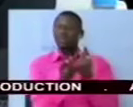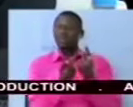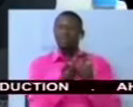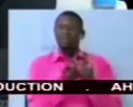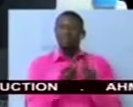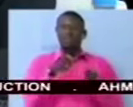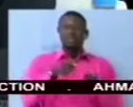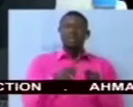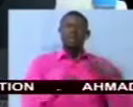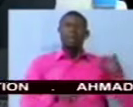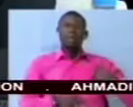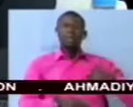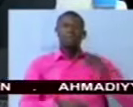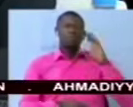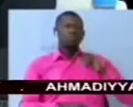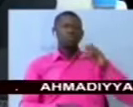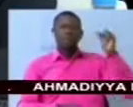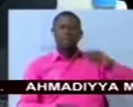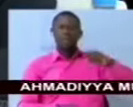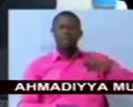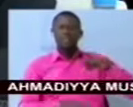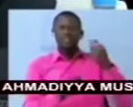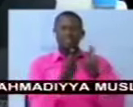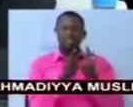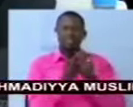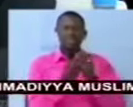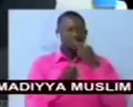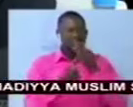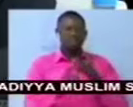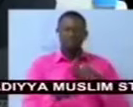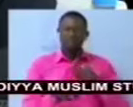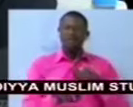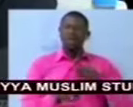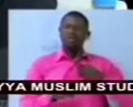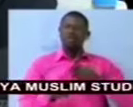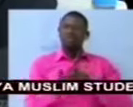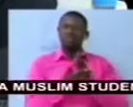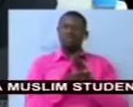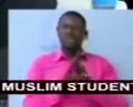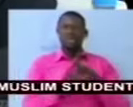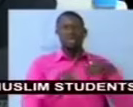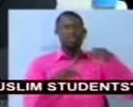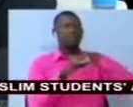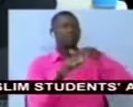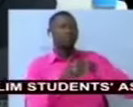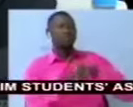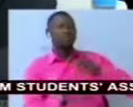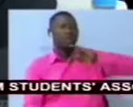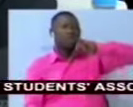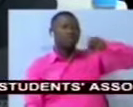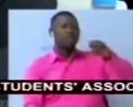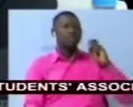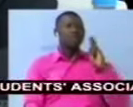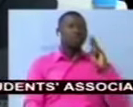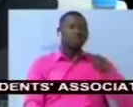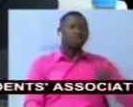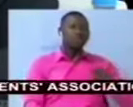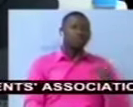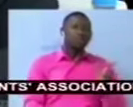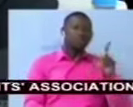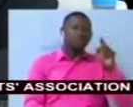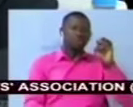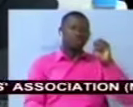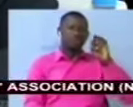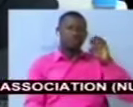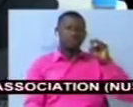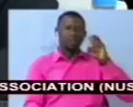to their fellow citizens, sometimes with the involvement of the junglers, various forms of torture